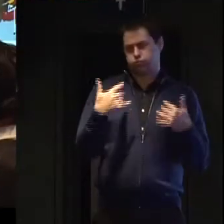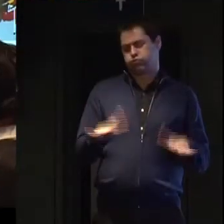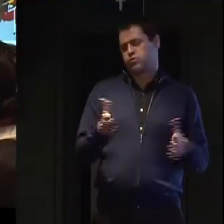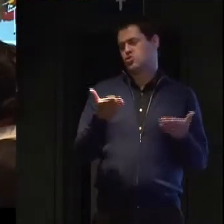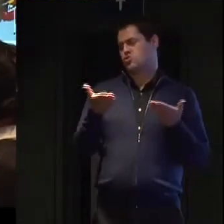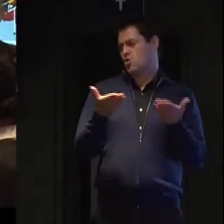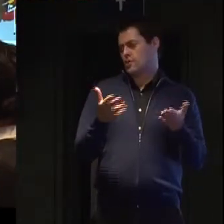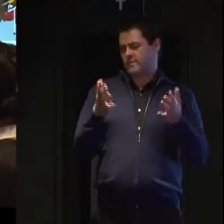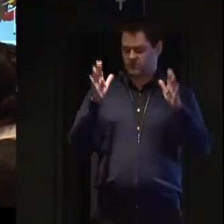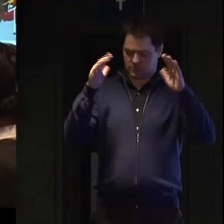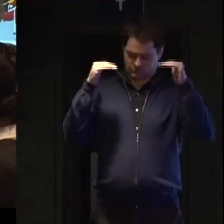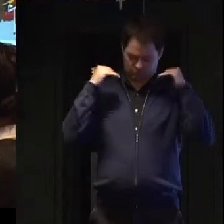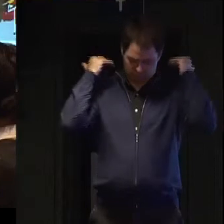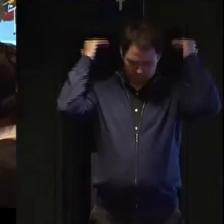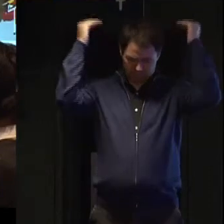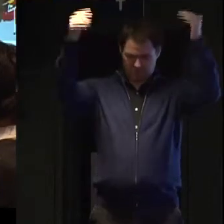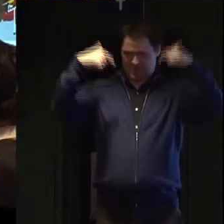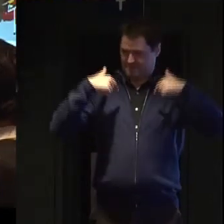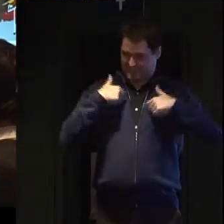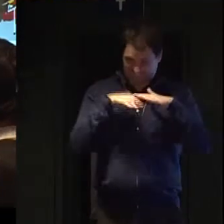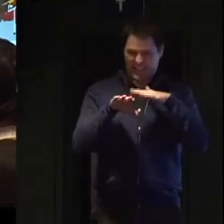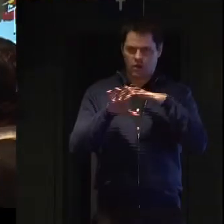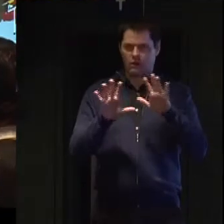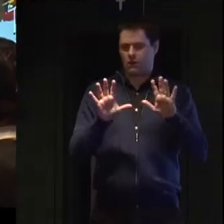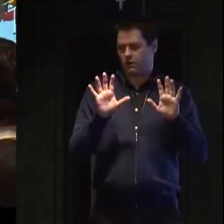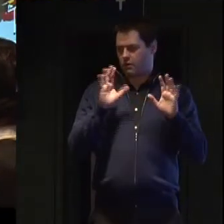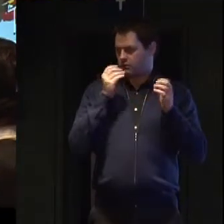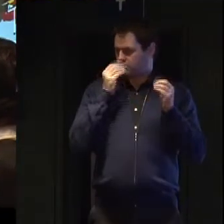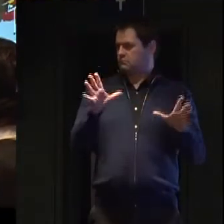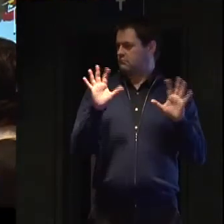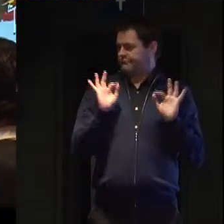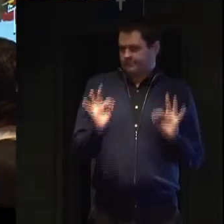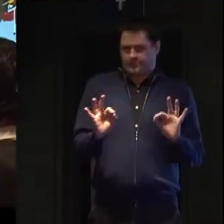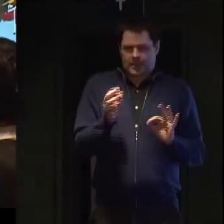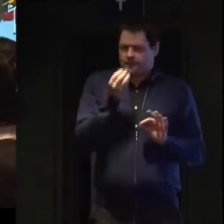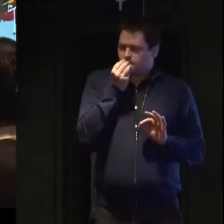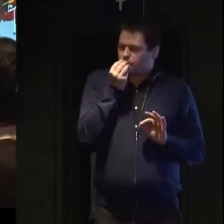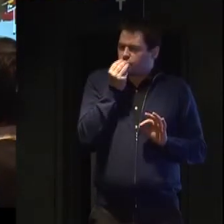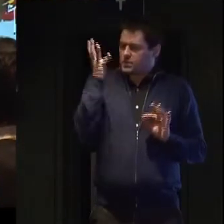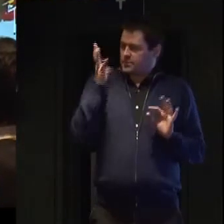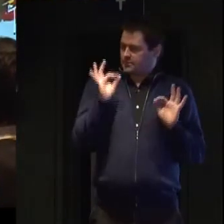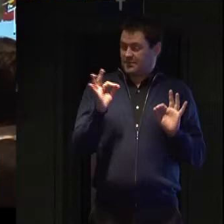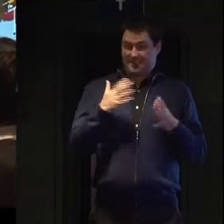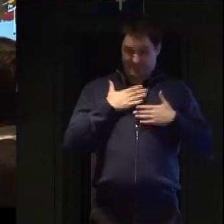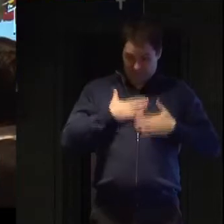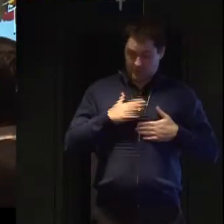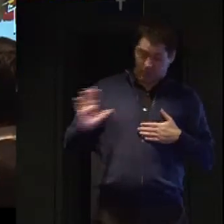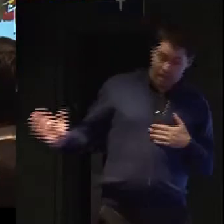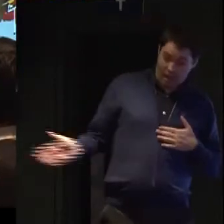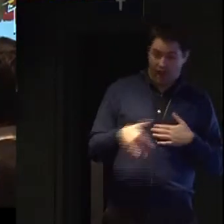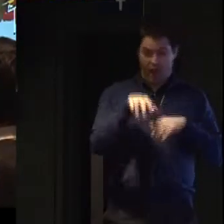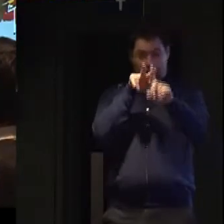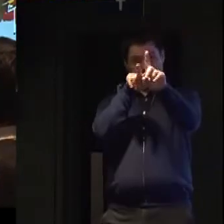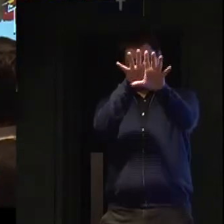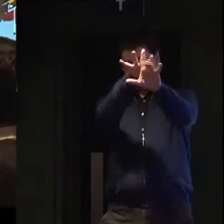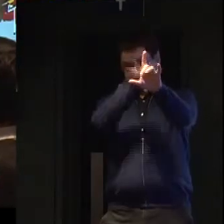is absolutely fantastic in my experience, certainly recently. And I think it's something that all of our clubs should be trying to follow. And that doesn't mean they're